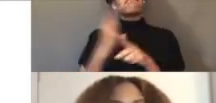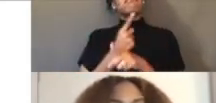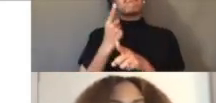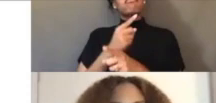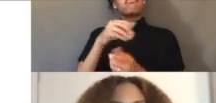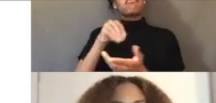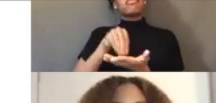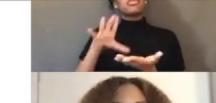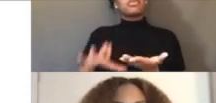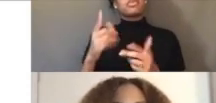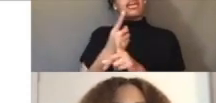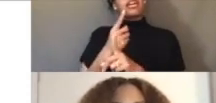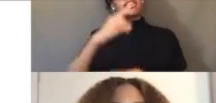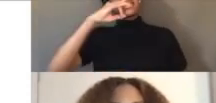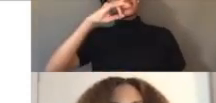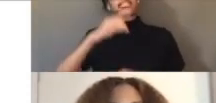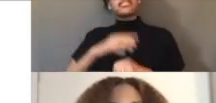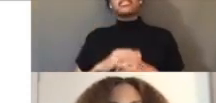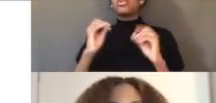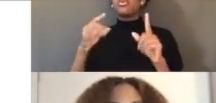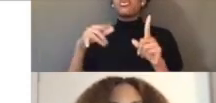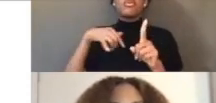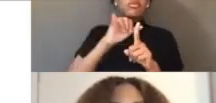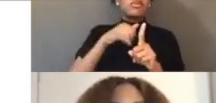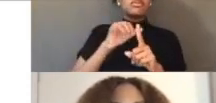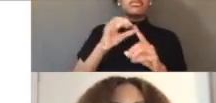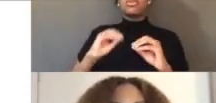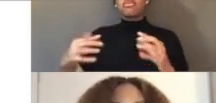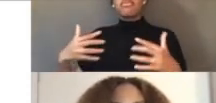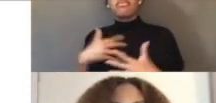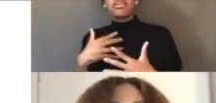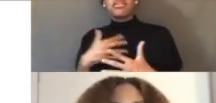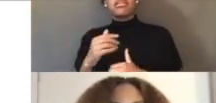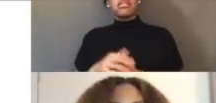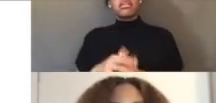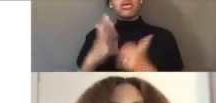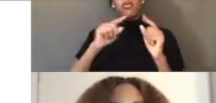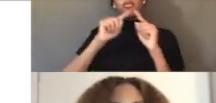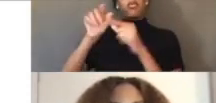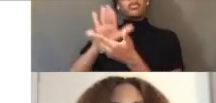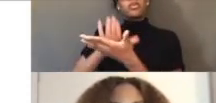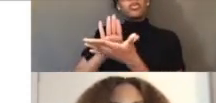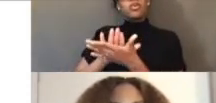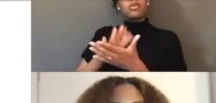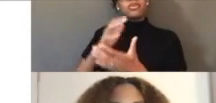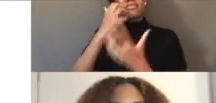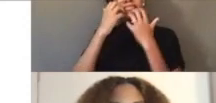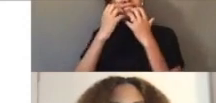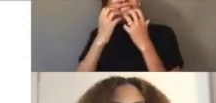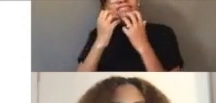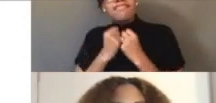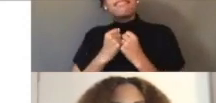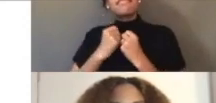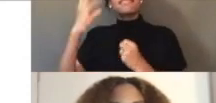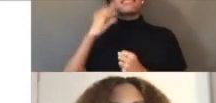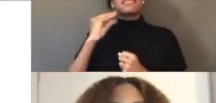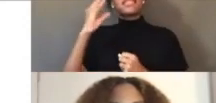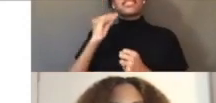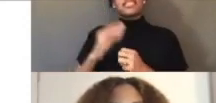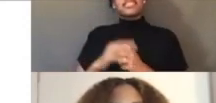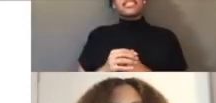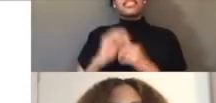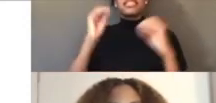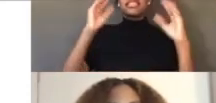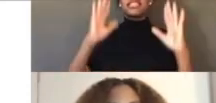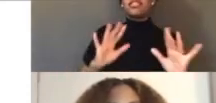afraid. They deserve a school system that will educate them with intentional love. They deserve teachers who will hold the learning space as sacred